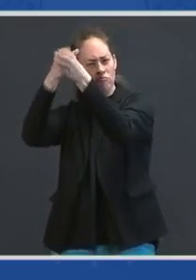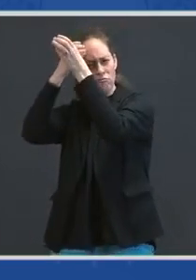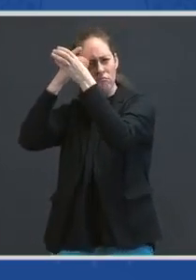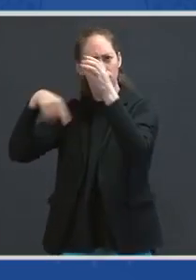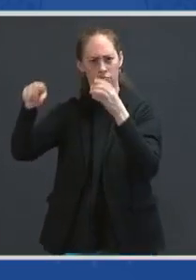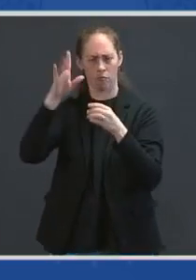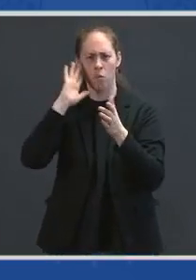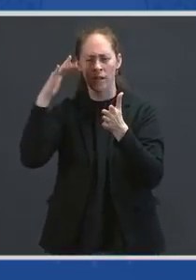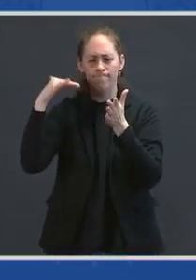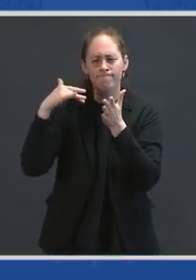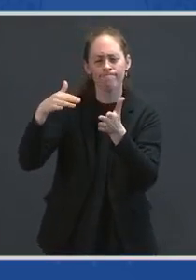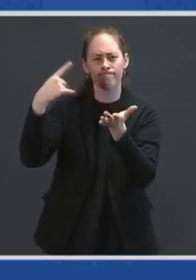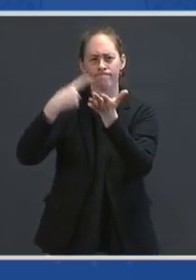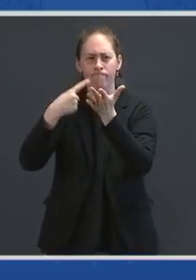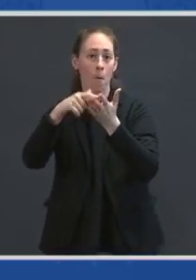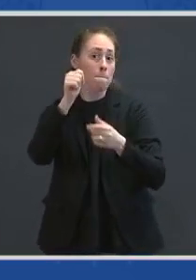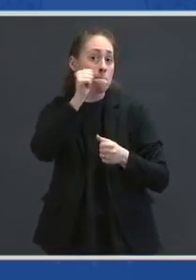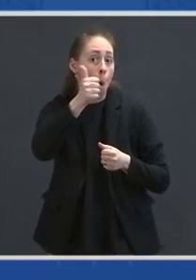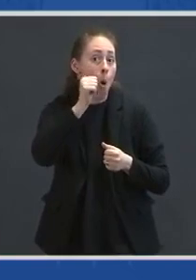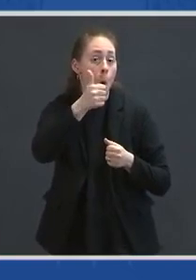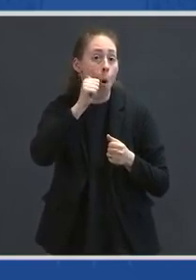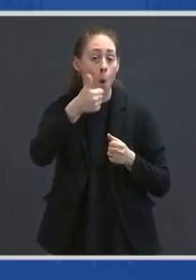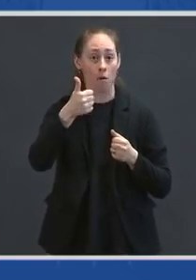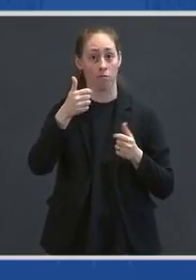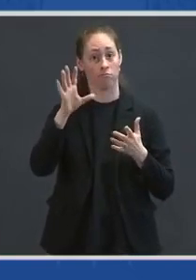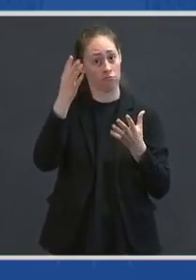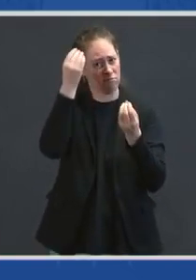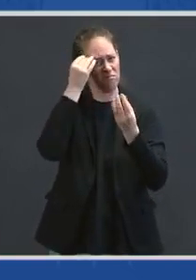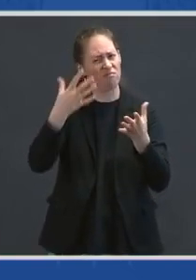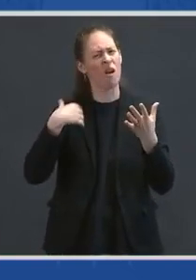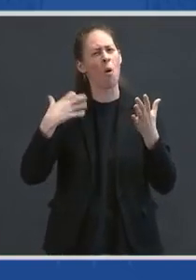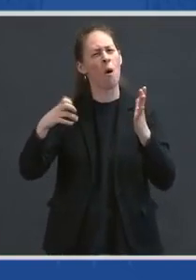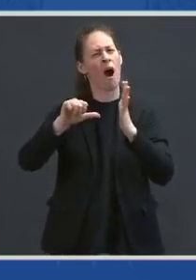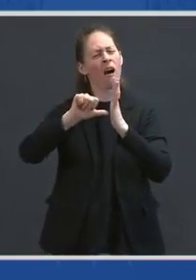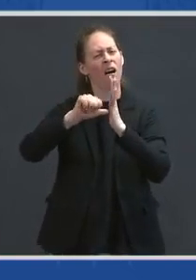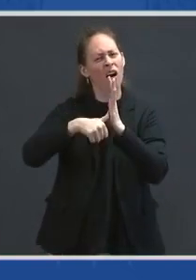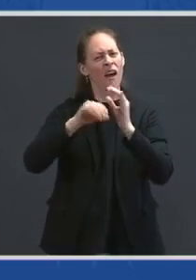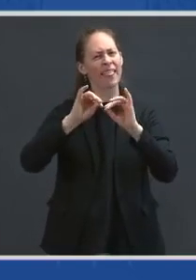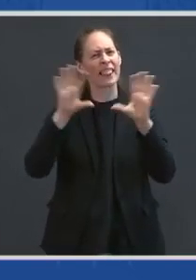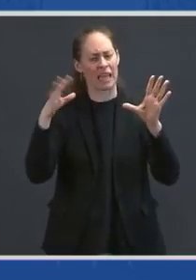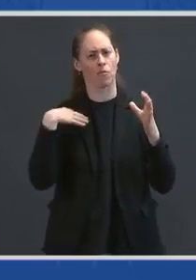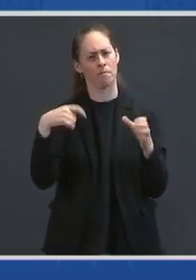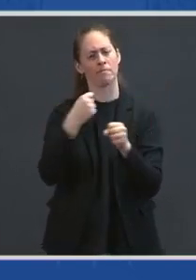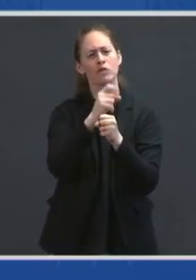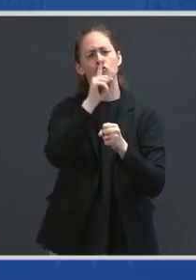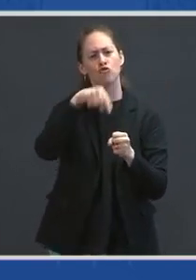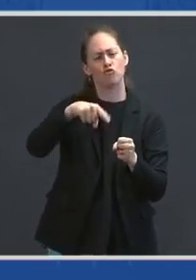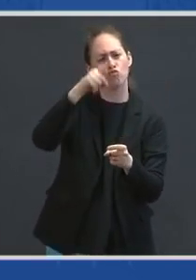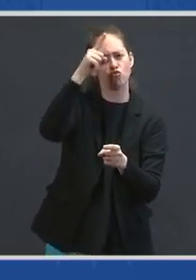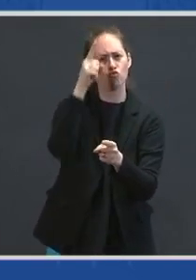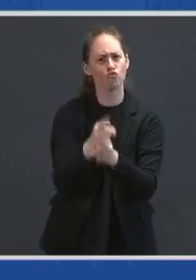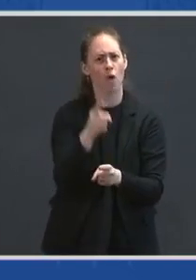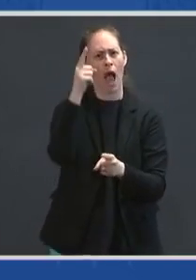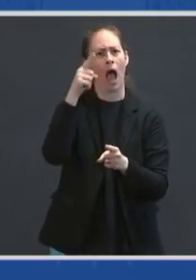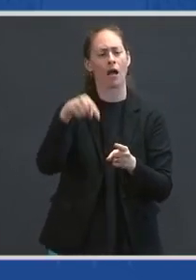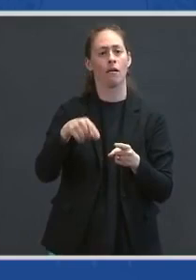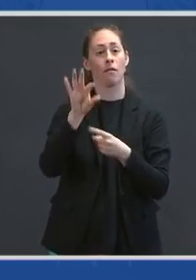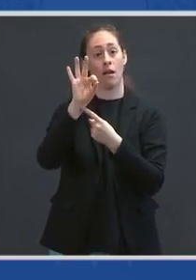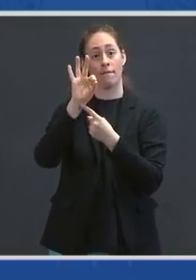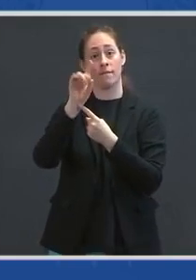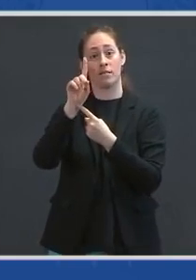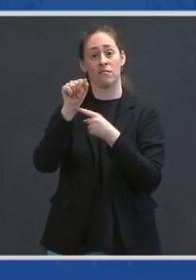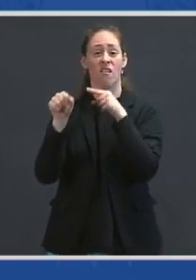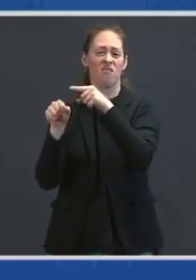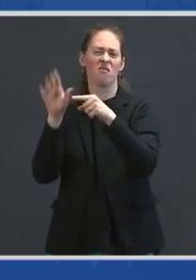be clear. We are going to do this the right way. The FDA will decide on emergency use authorization of a